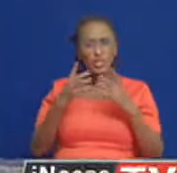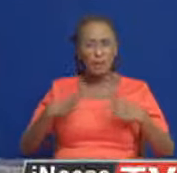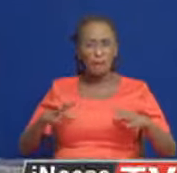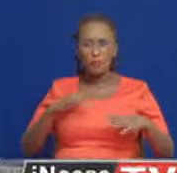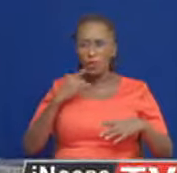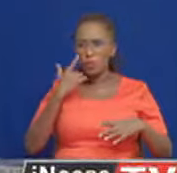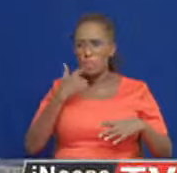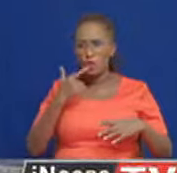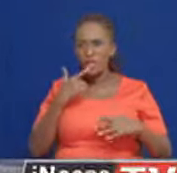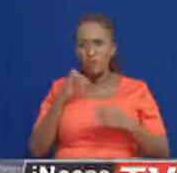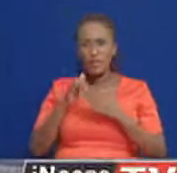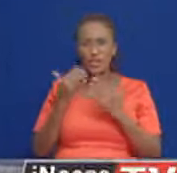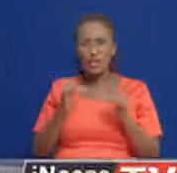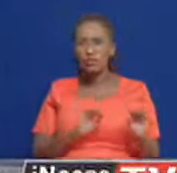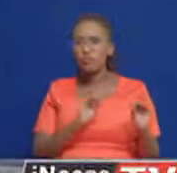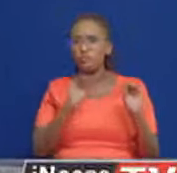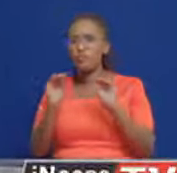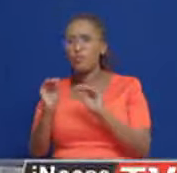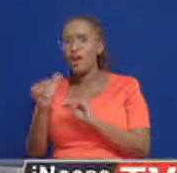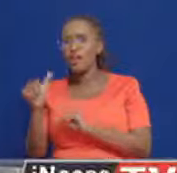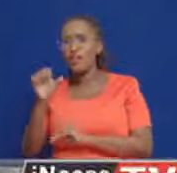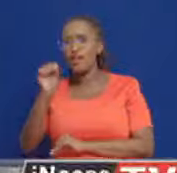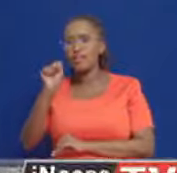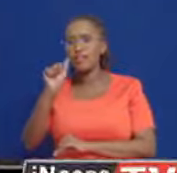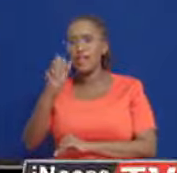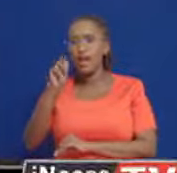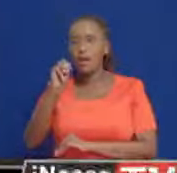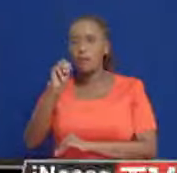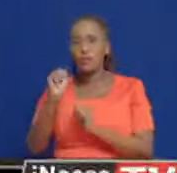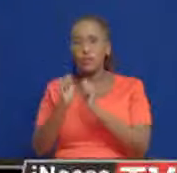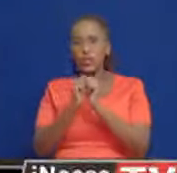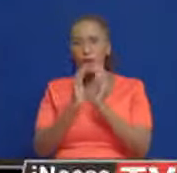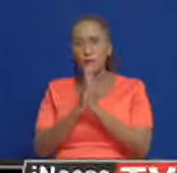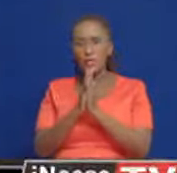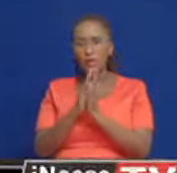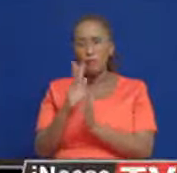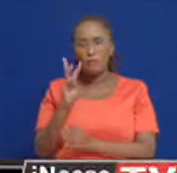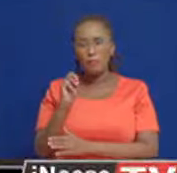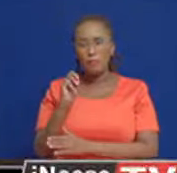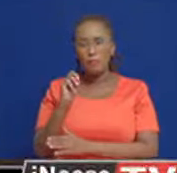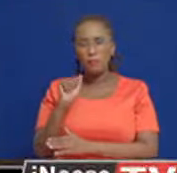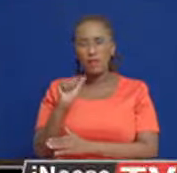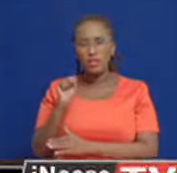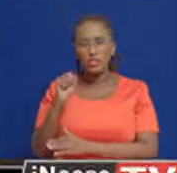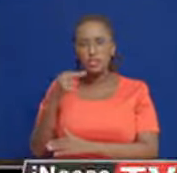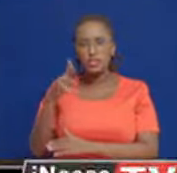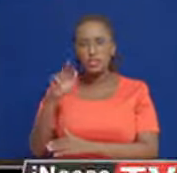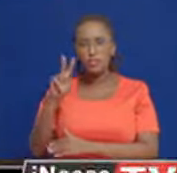And for that, let's go to Sam Gituku and Mashirima Kapombe, who are in the government studio. Maybe now we can get